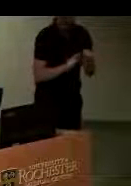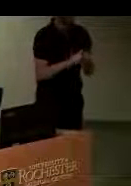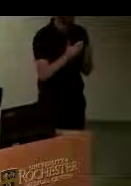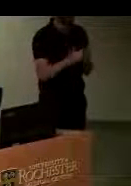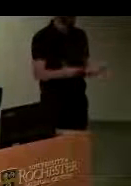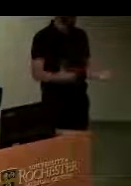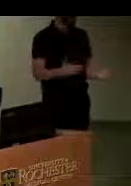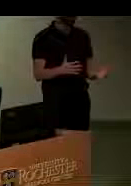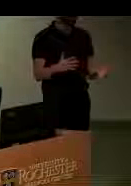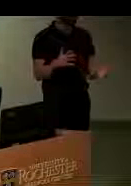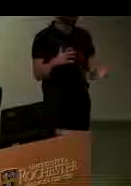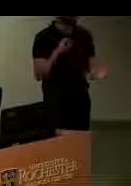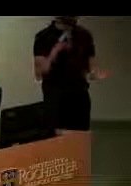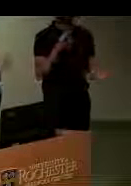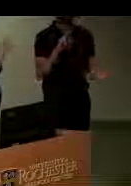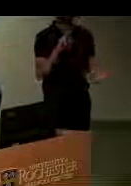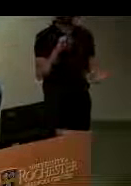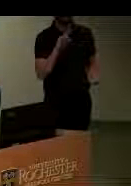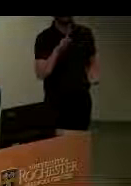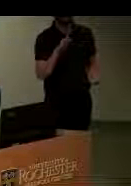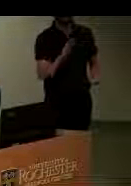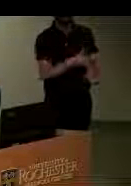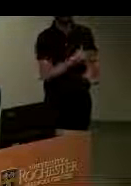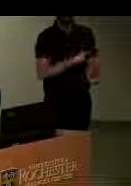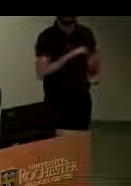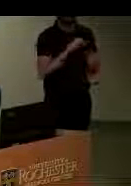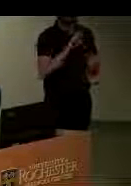classical music, cartography.